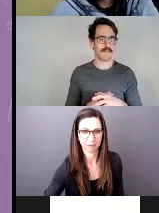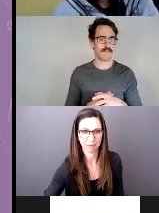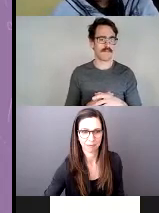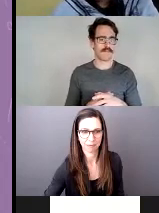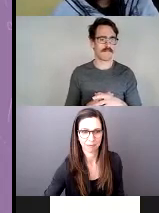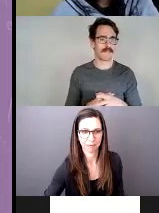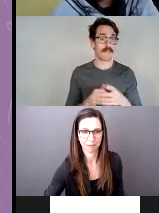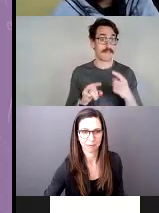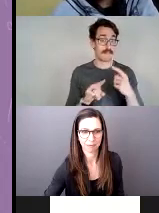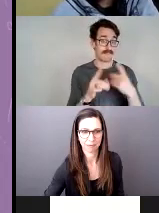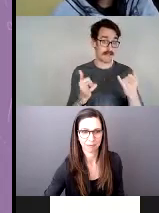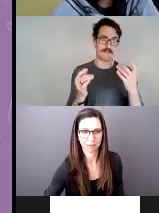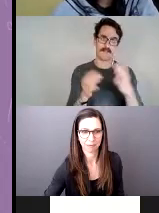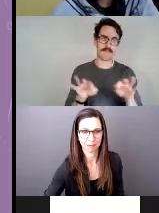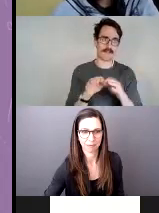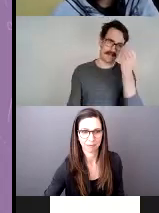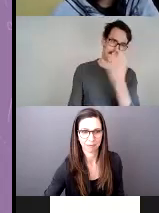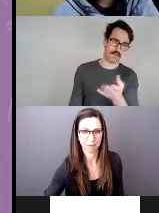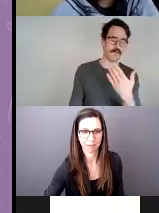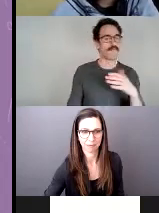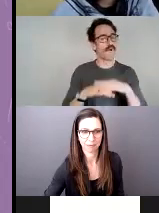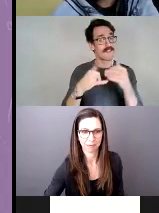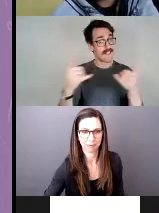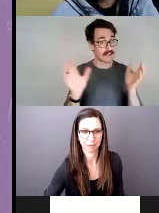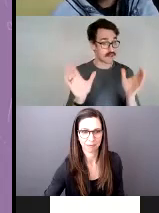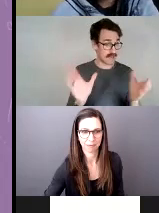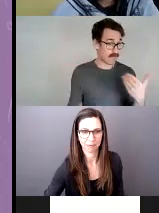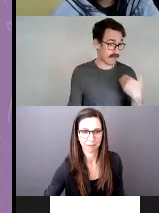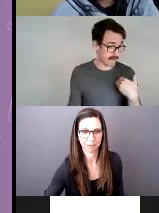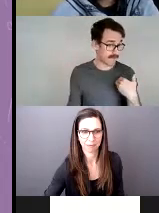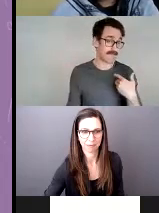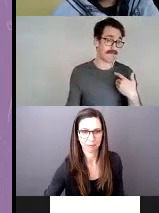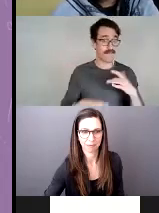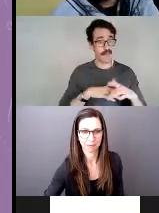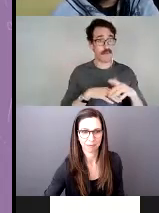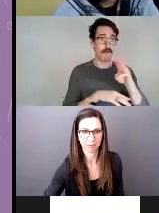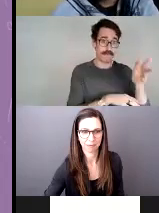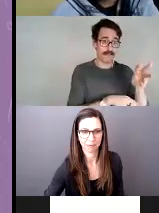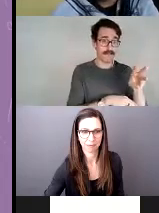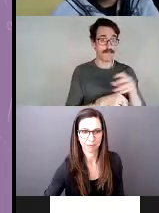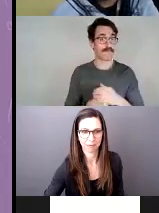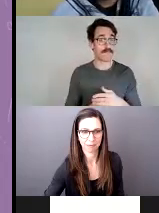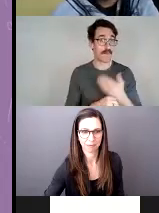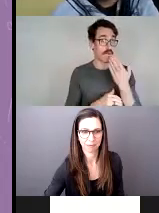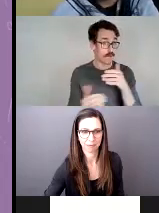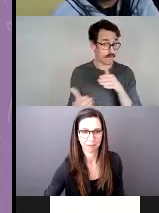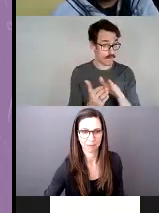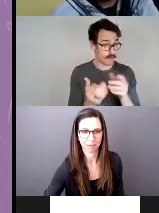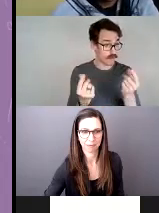because again, you're home with your abuser, you may not have access to your phone. So a good way to do it is by doing